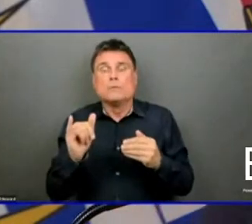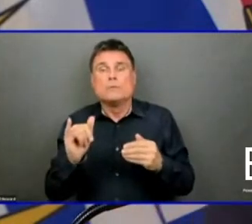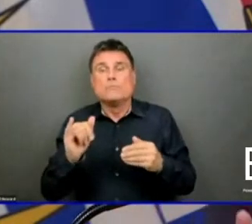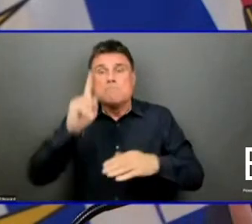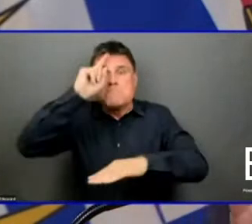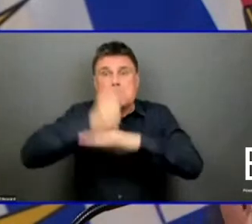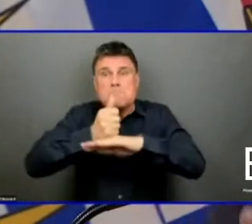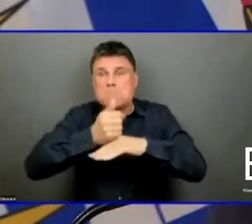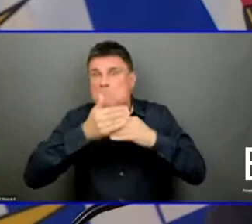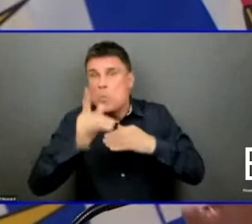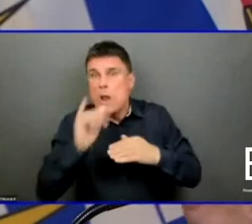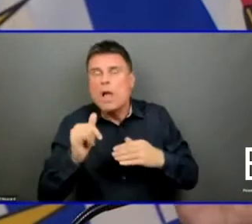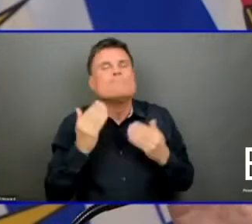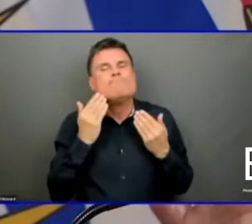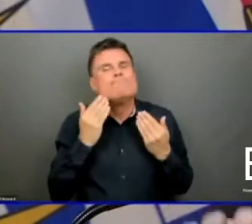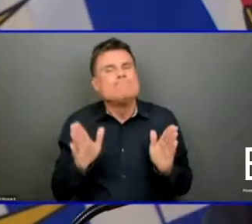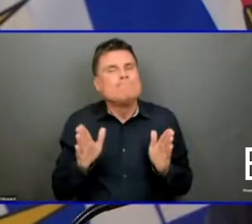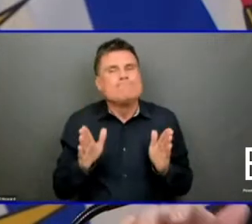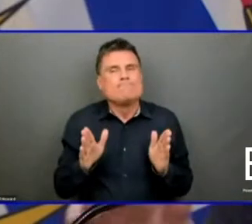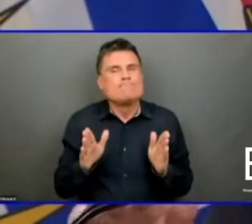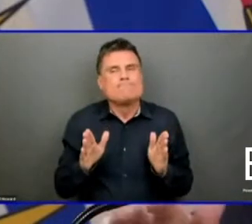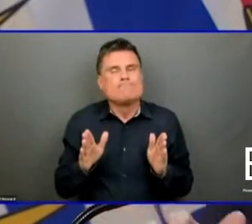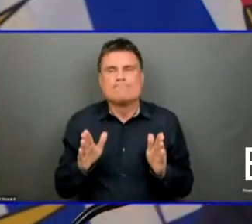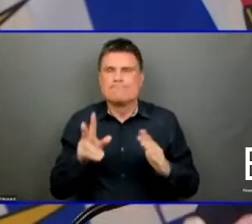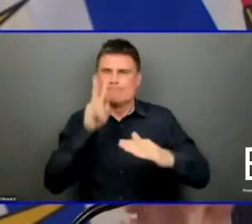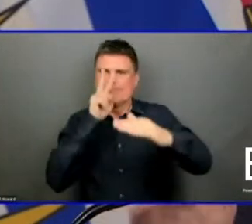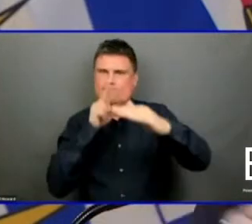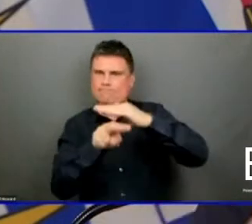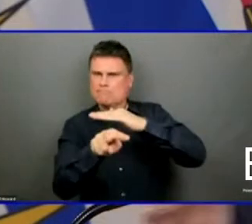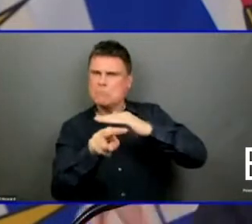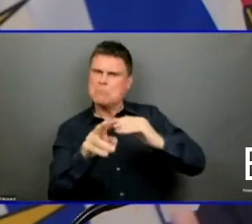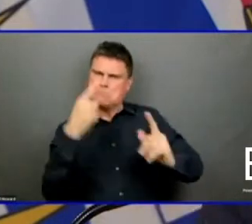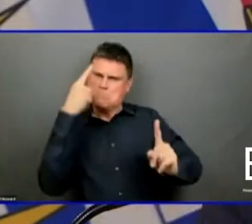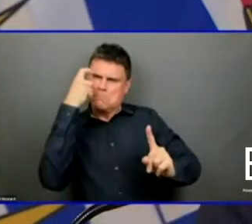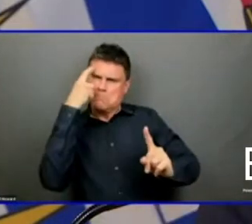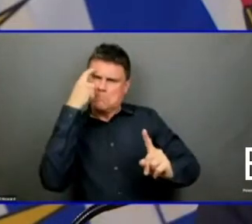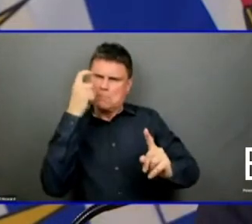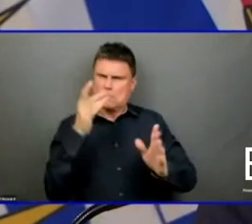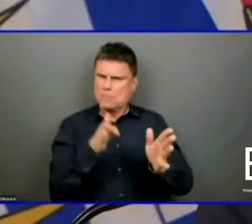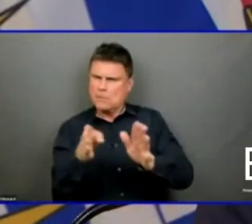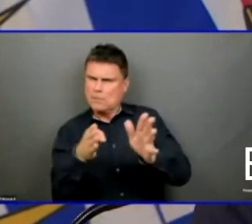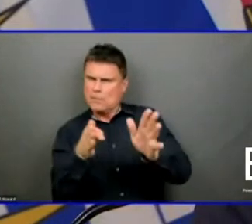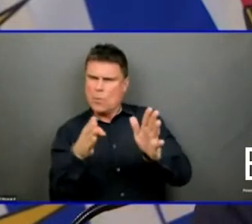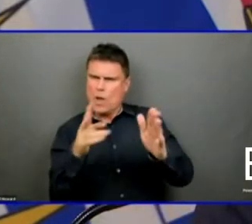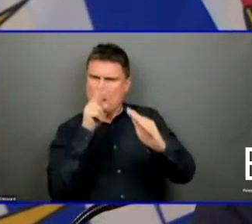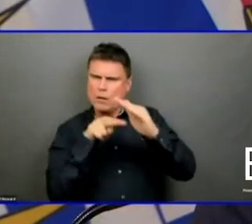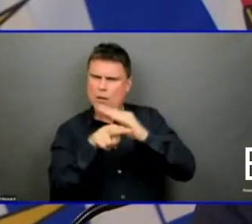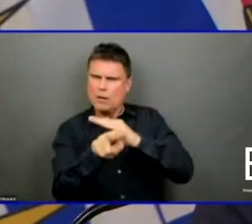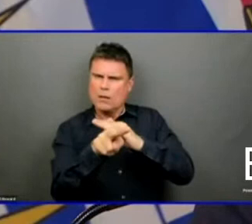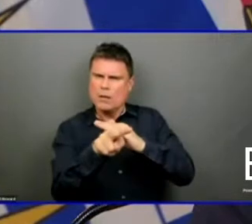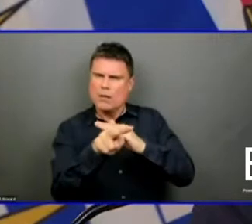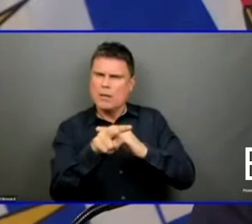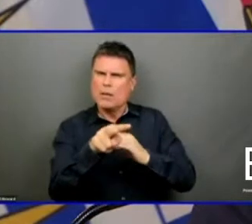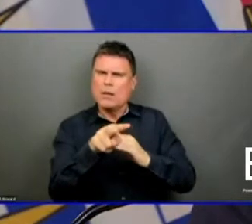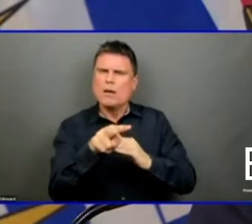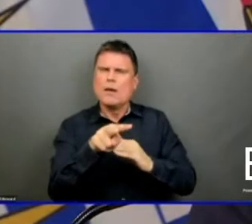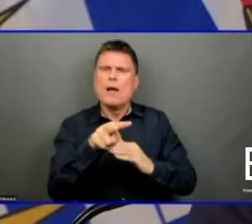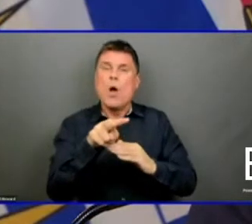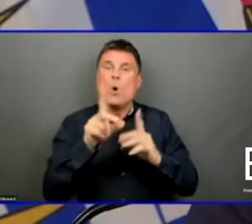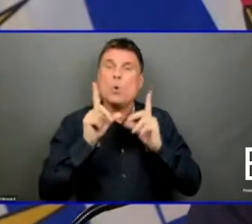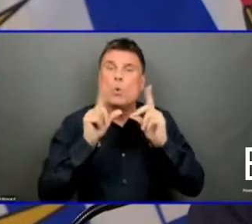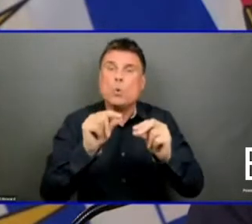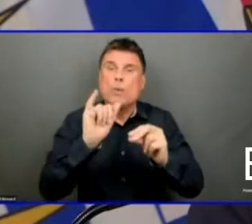past. It helps us look at what are the things that we need to adjust and where we need to go with those. So, we